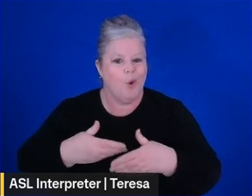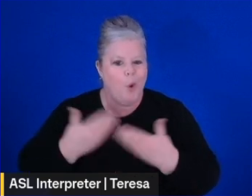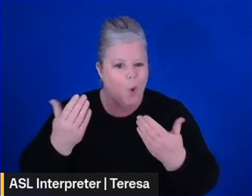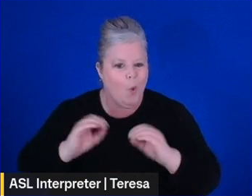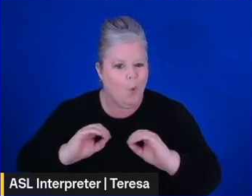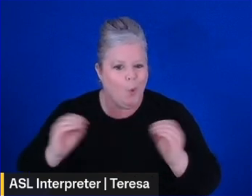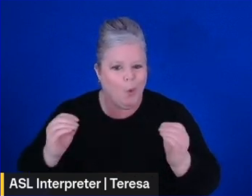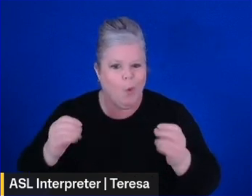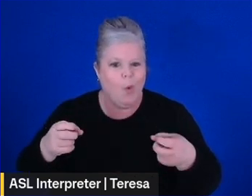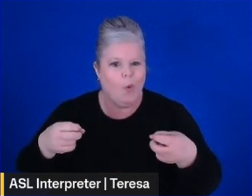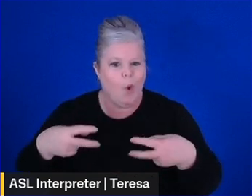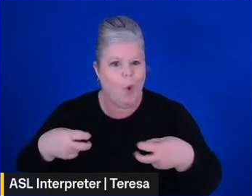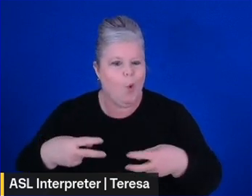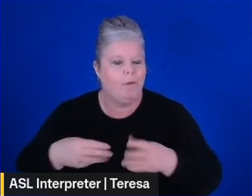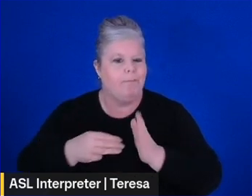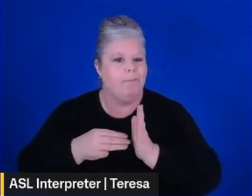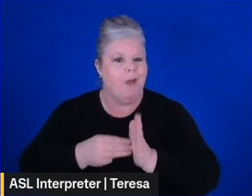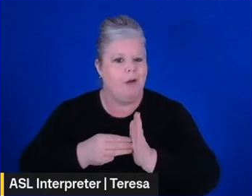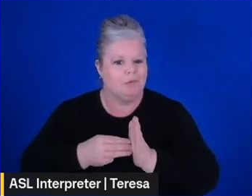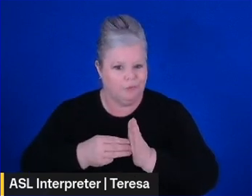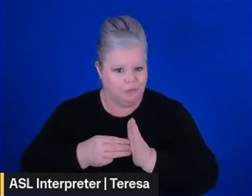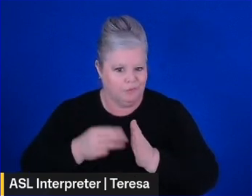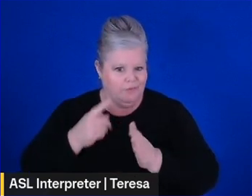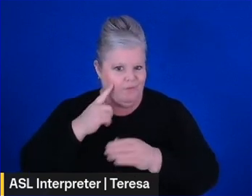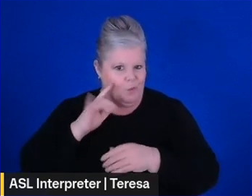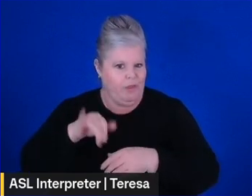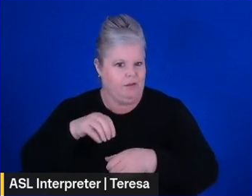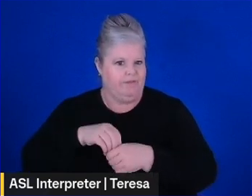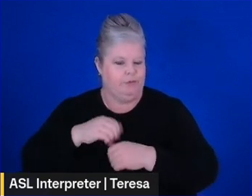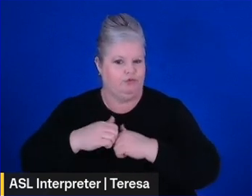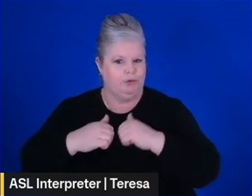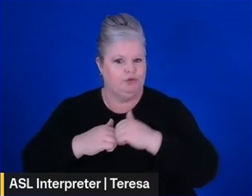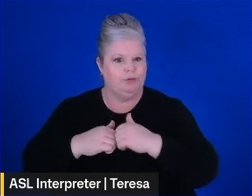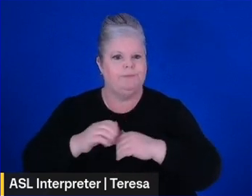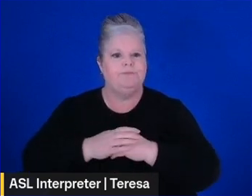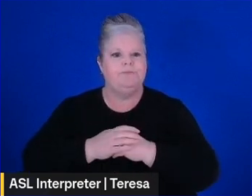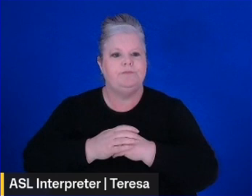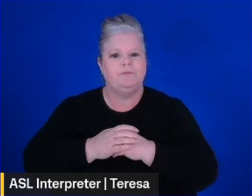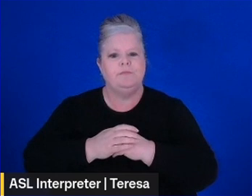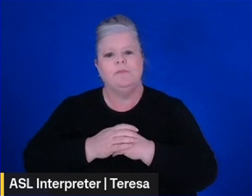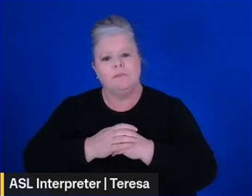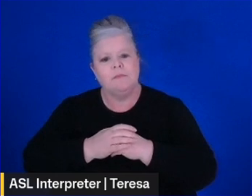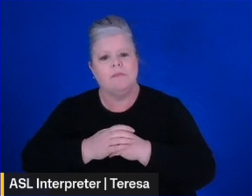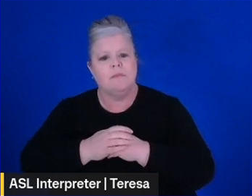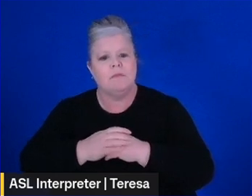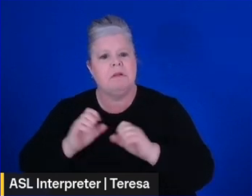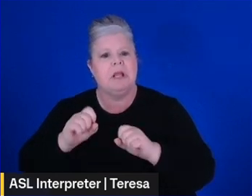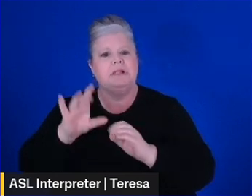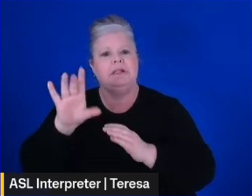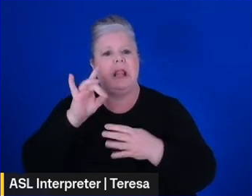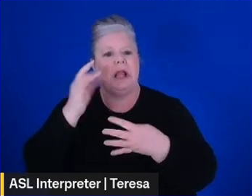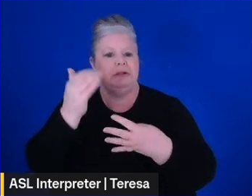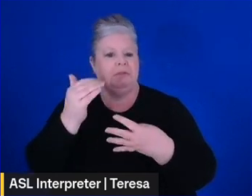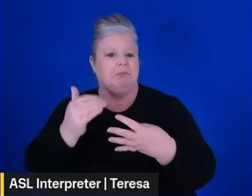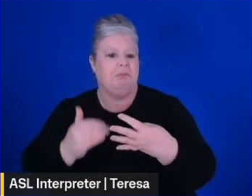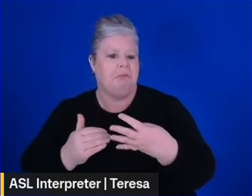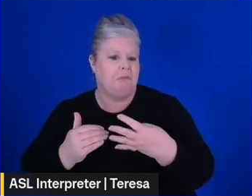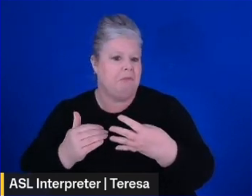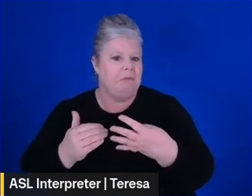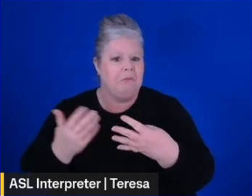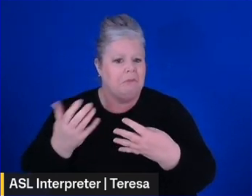module for infrastructure. Okay, so for example, I can select one of those. If I select